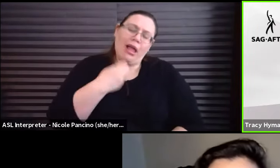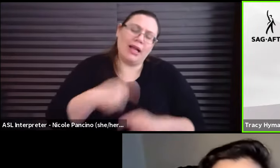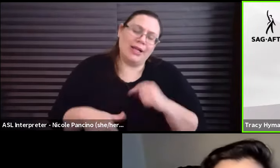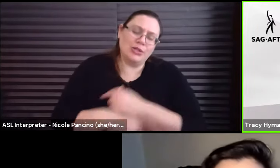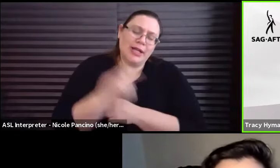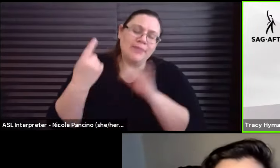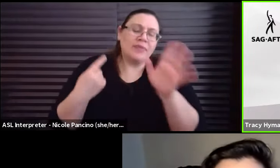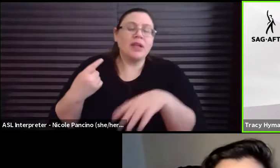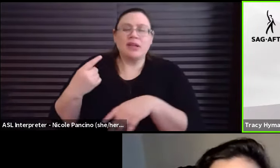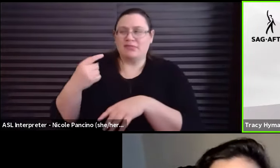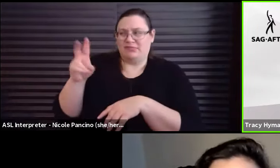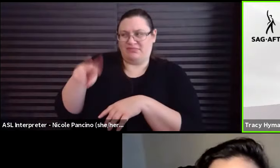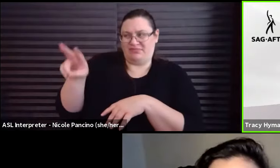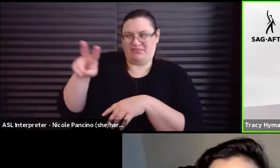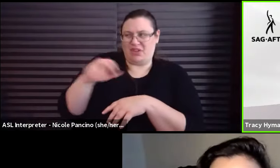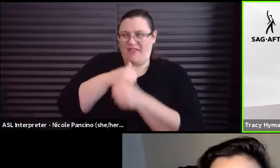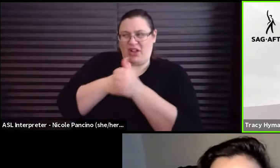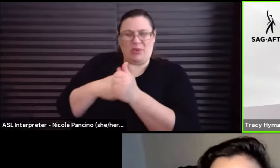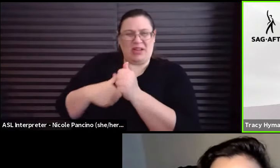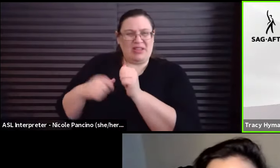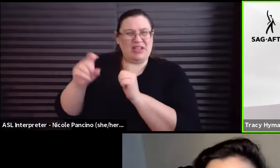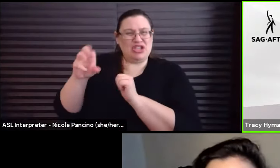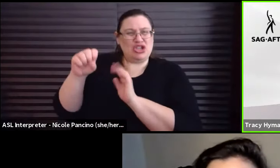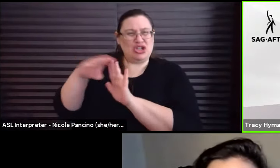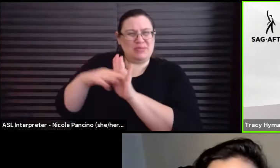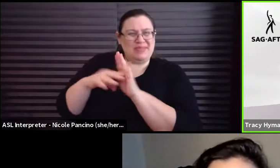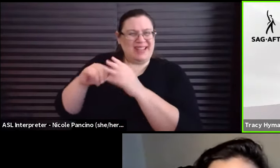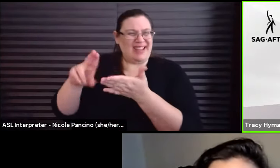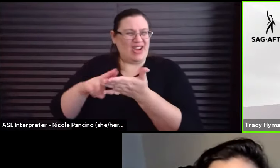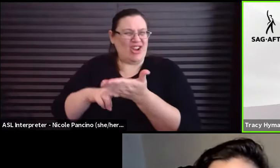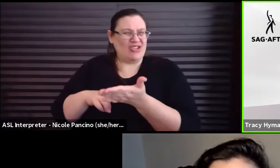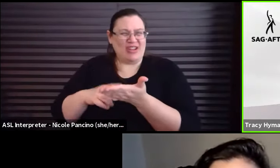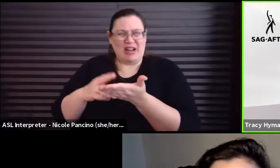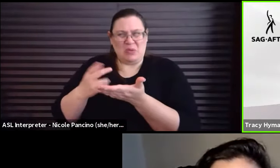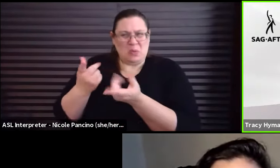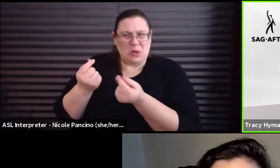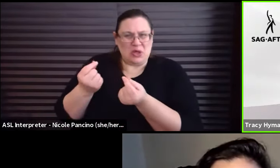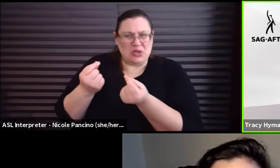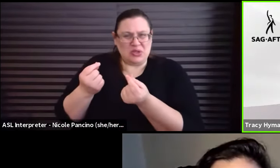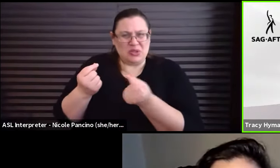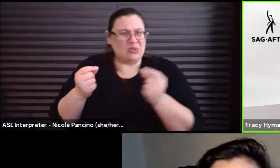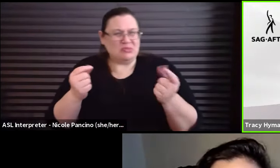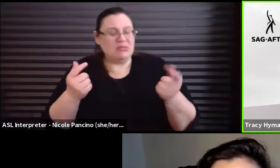terms set forth in the commercials contract? What should people do? Number of different